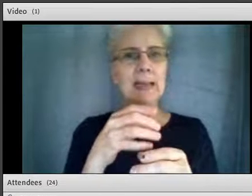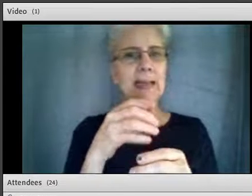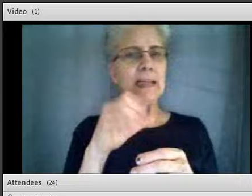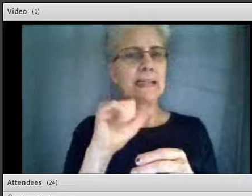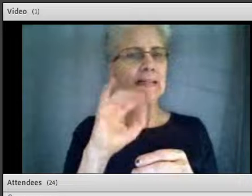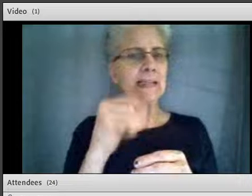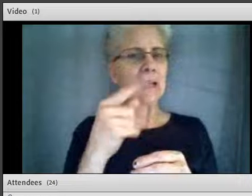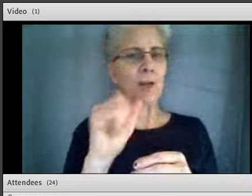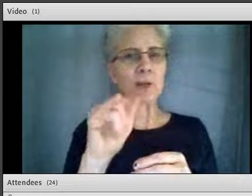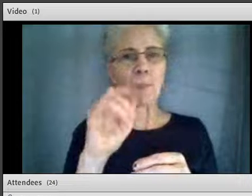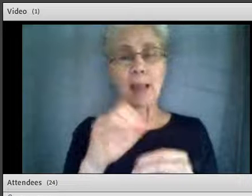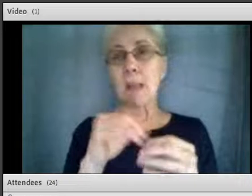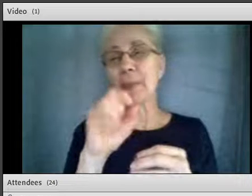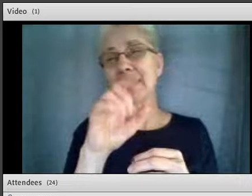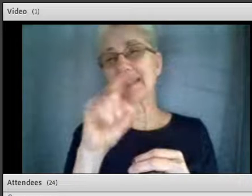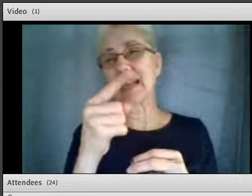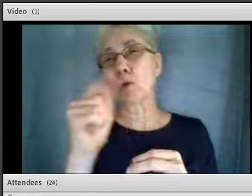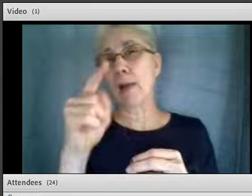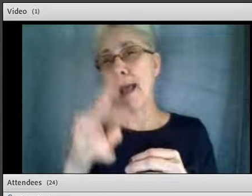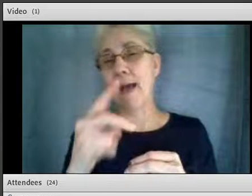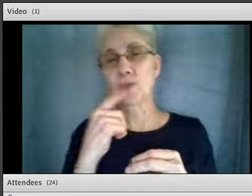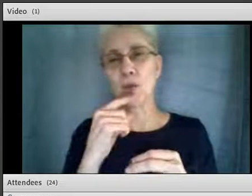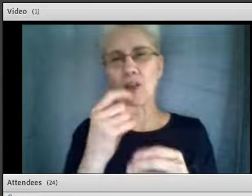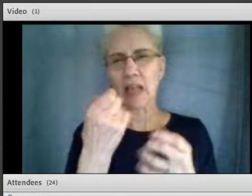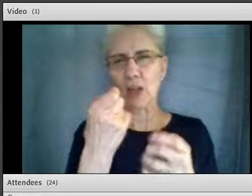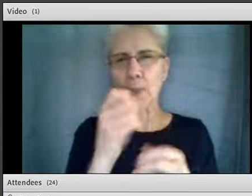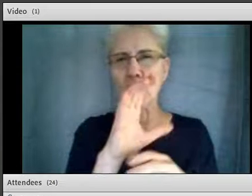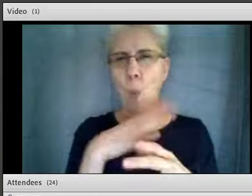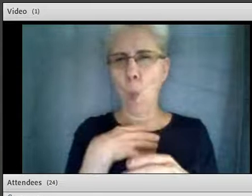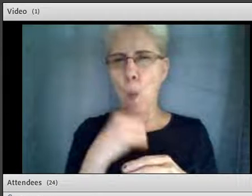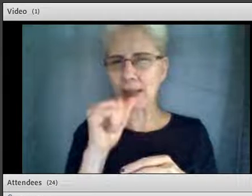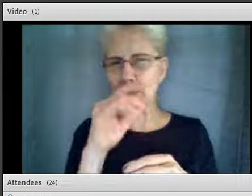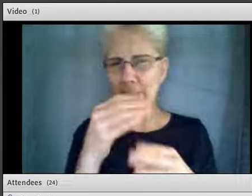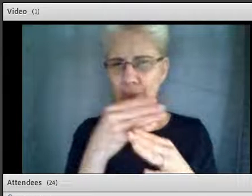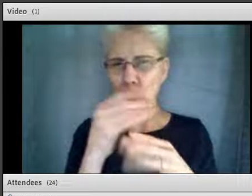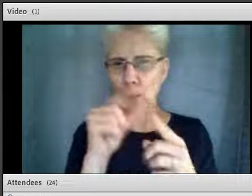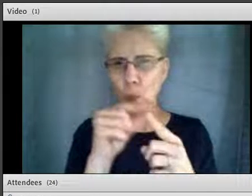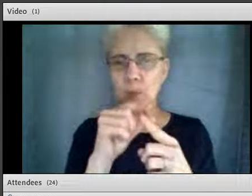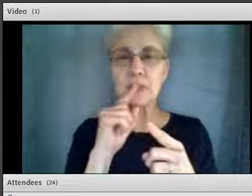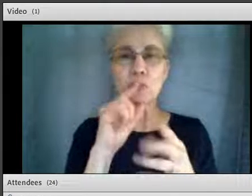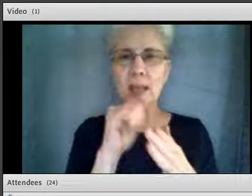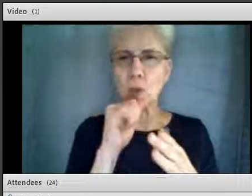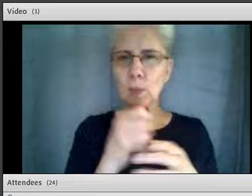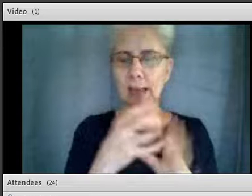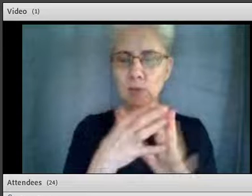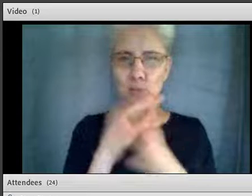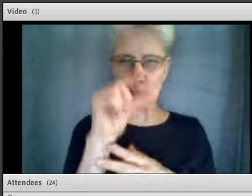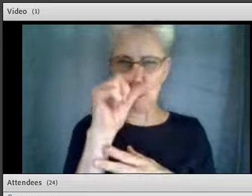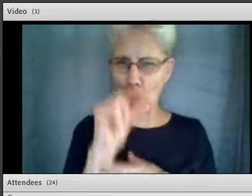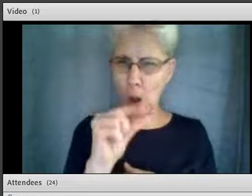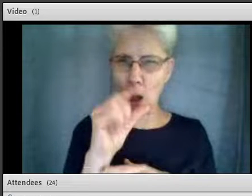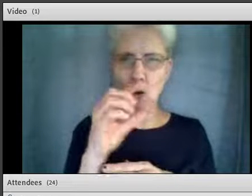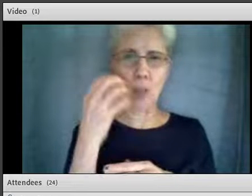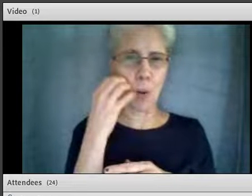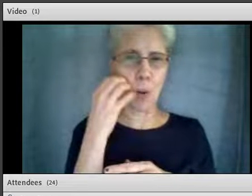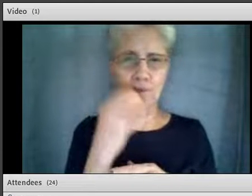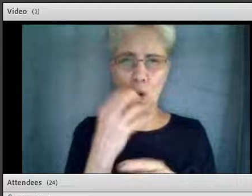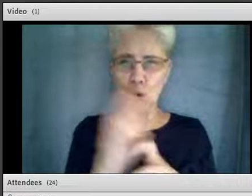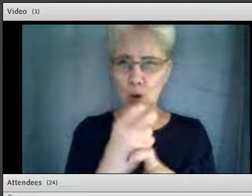little white space between the words. Make sure that they don't get too small on your mobile devices. It needs to be